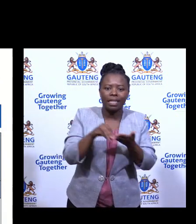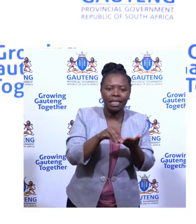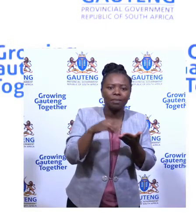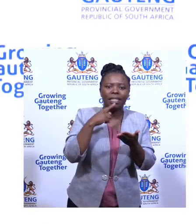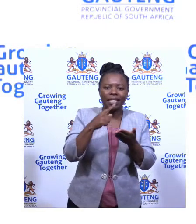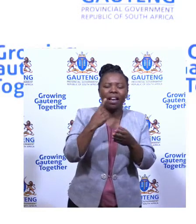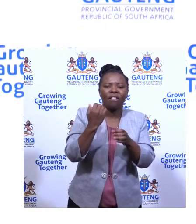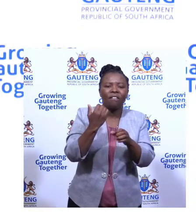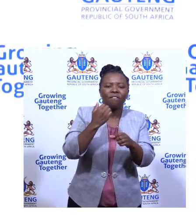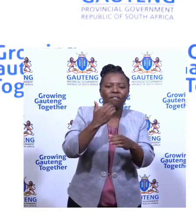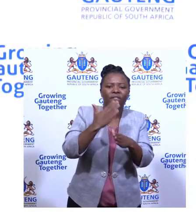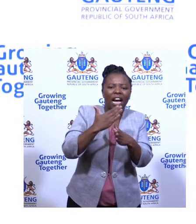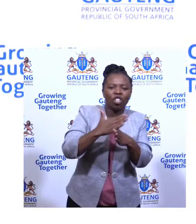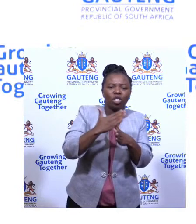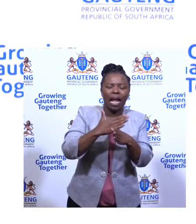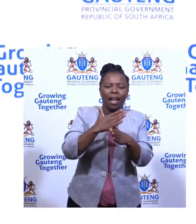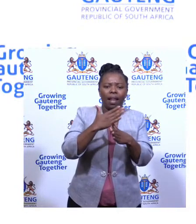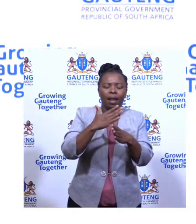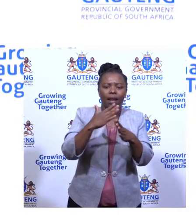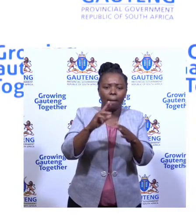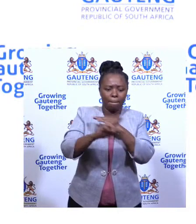functional beds, not just a bed,